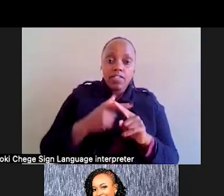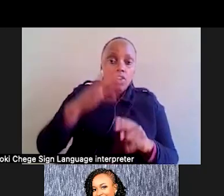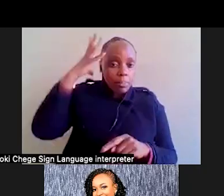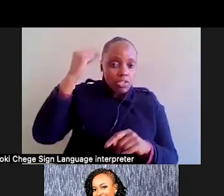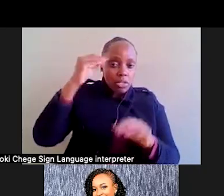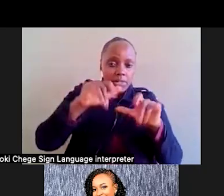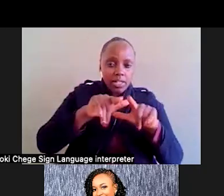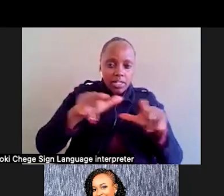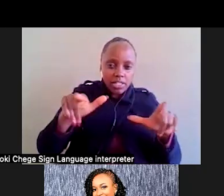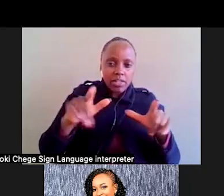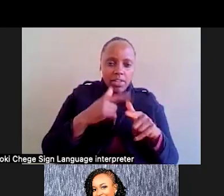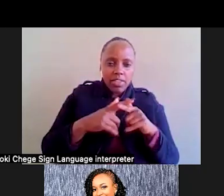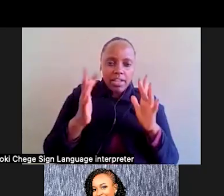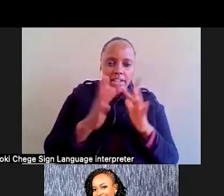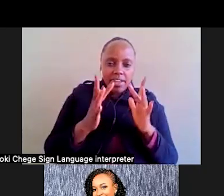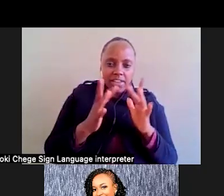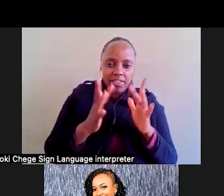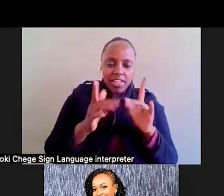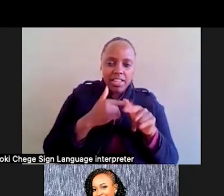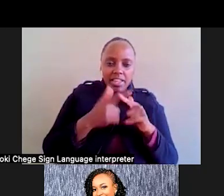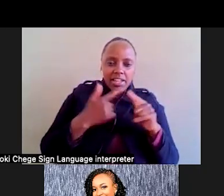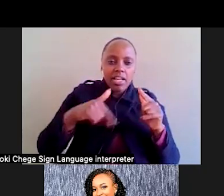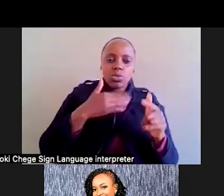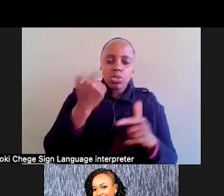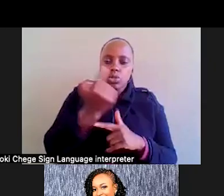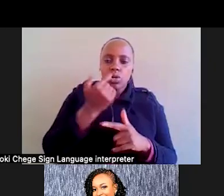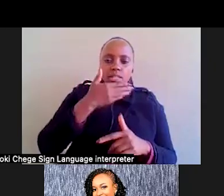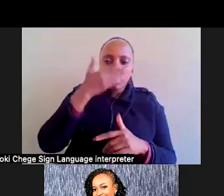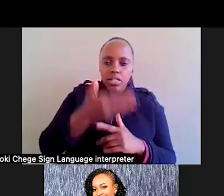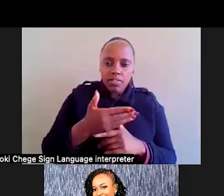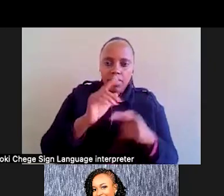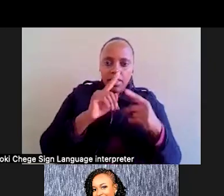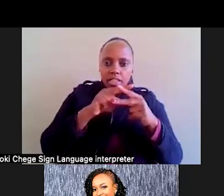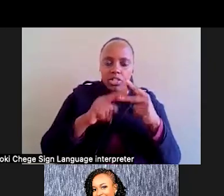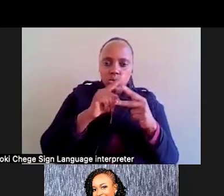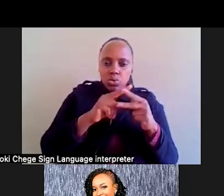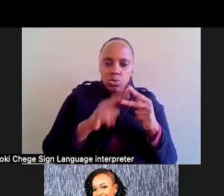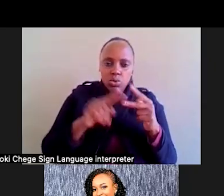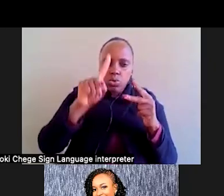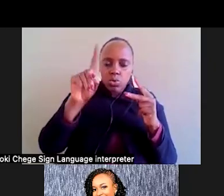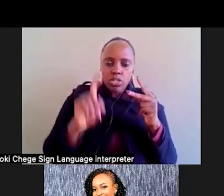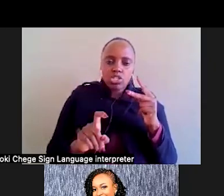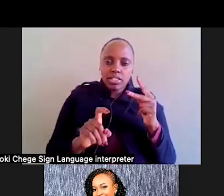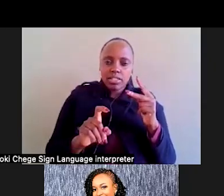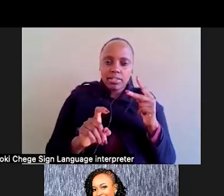Somalia. Please share your email. So I'd like us to just respond to the first two questions.